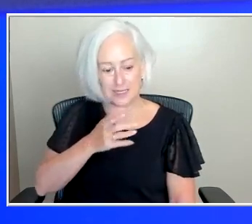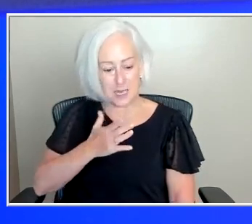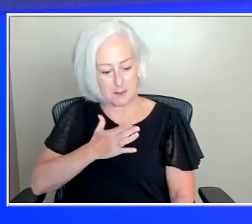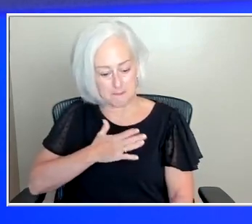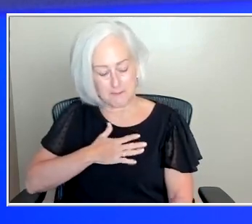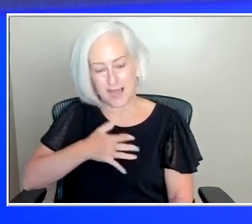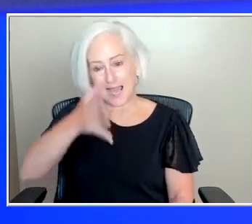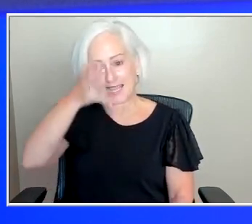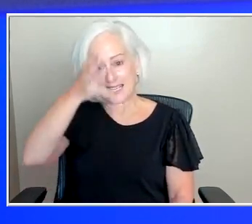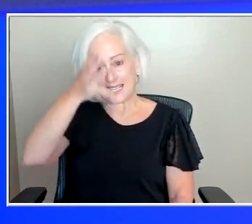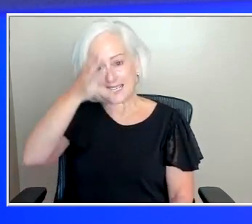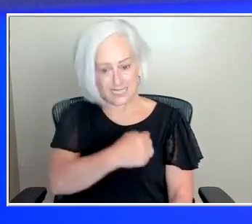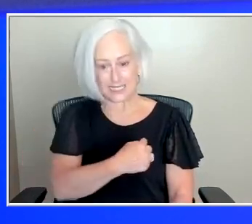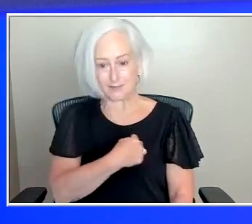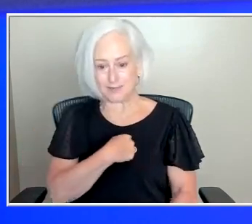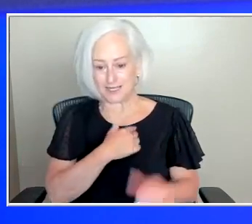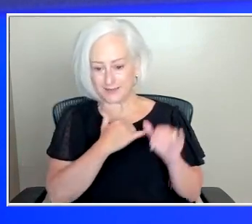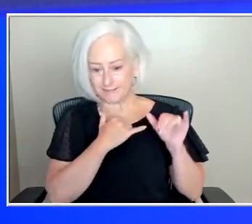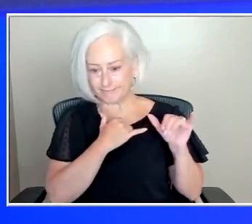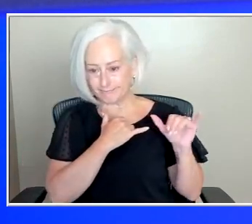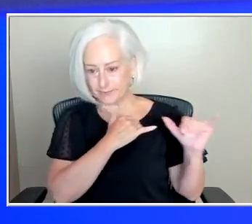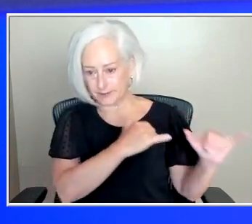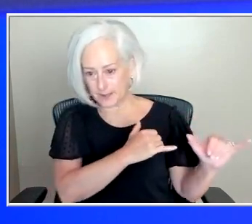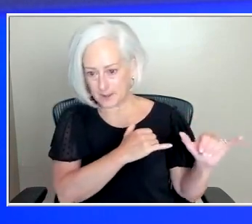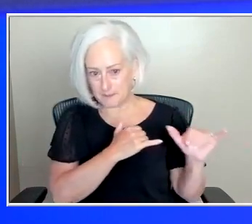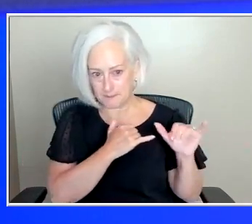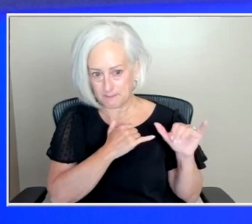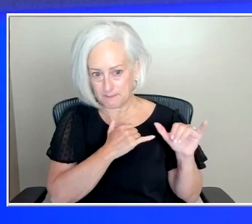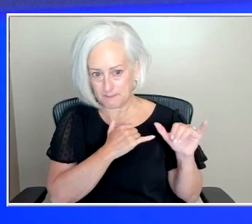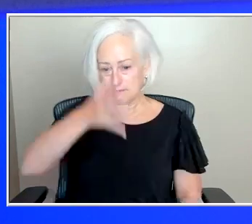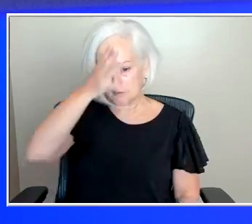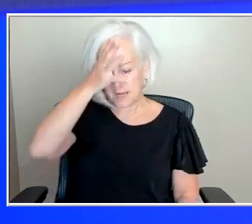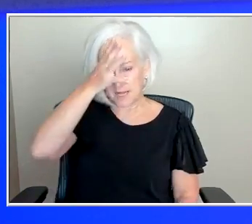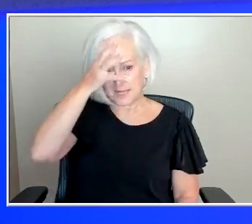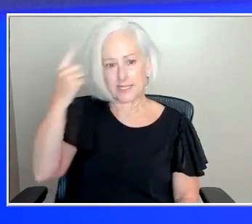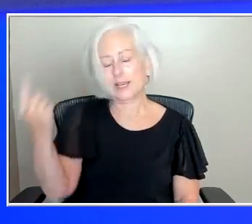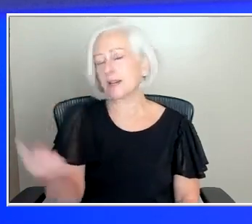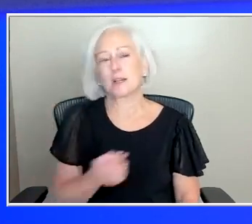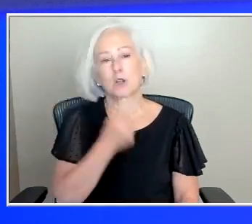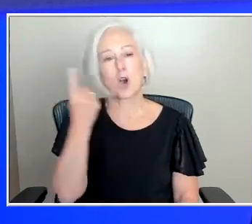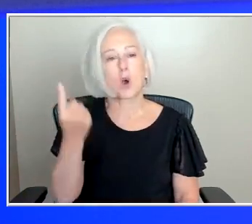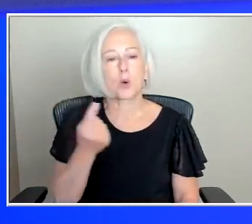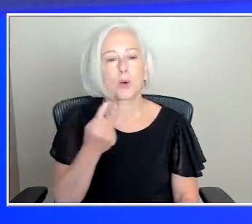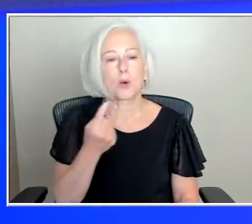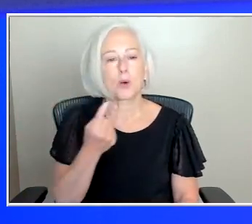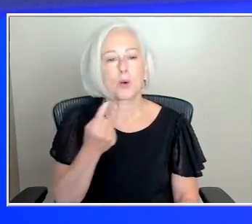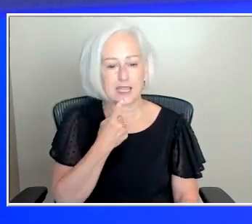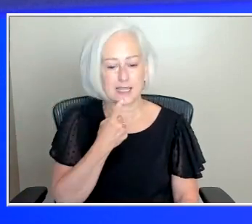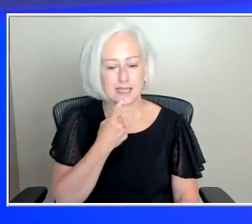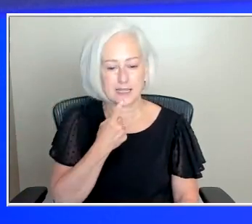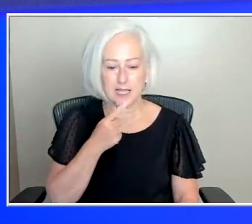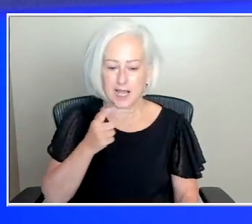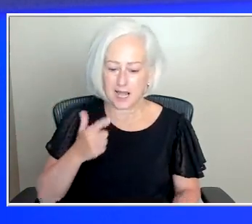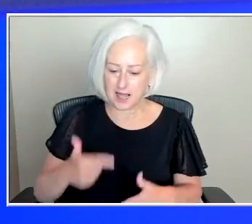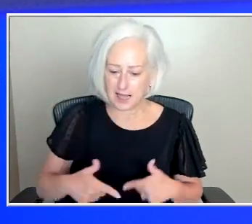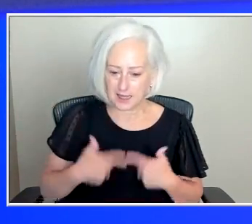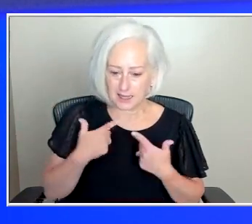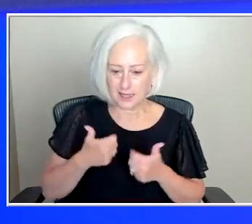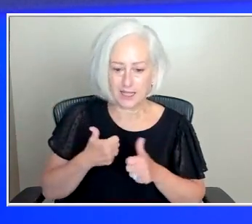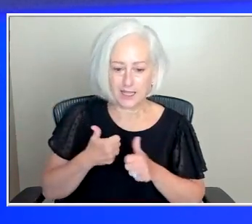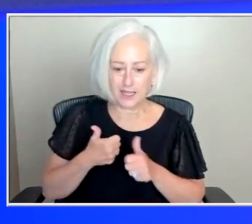me. My father would always tell me, hey, live by the sword, die by the